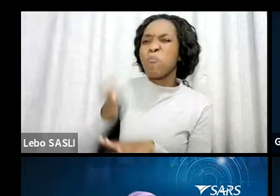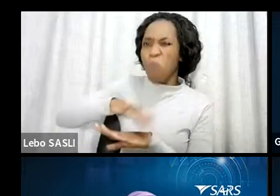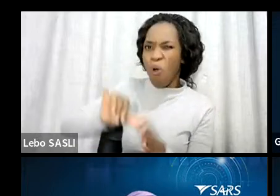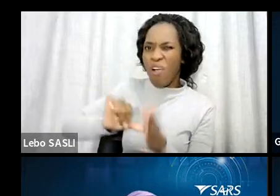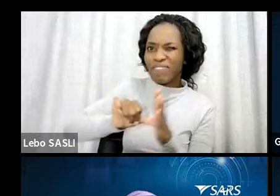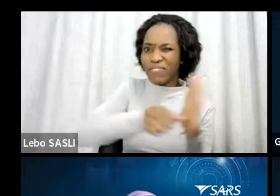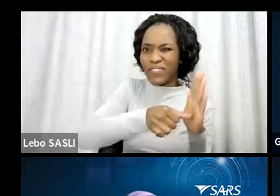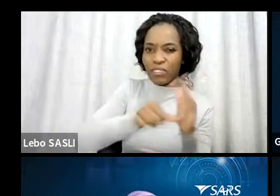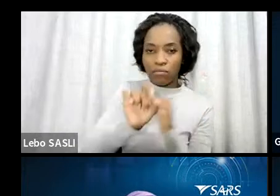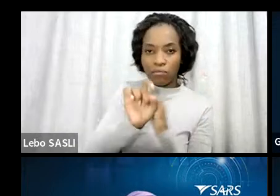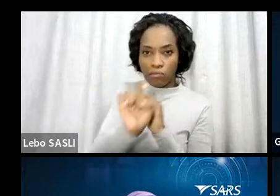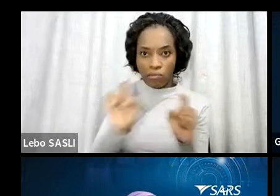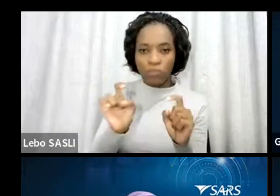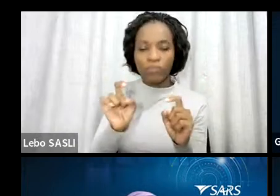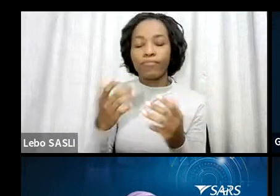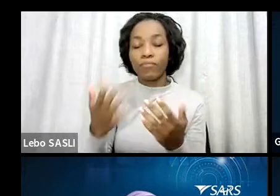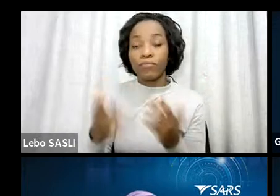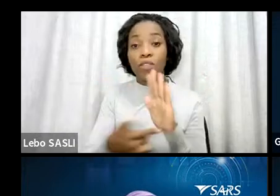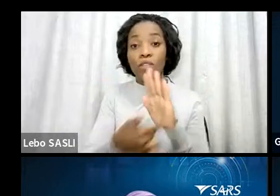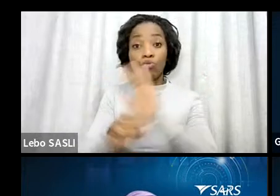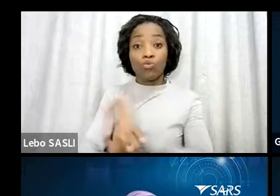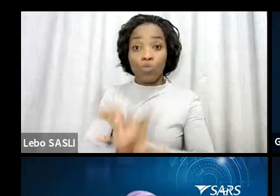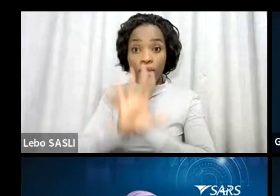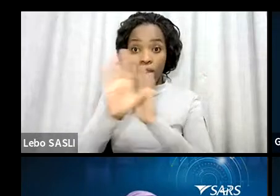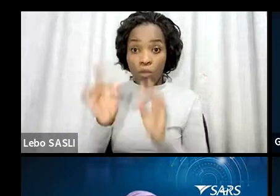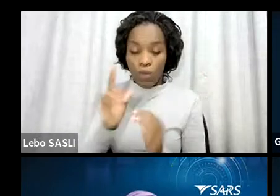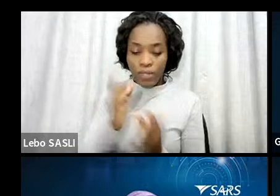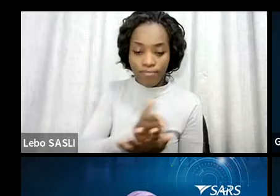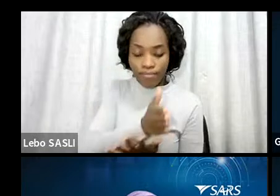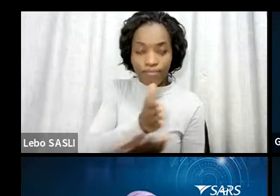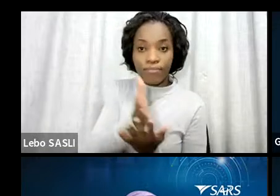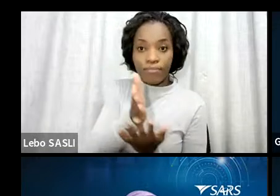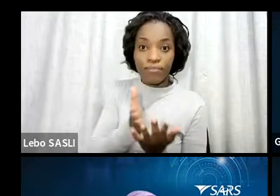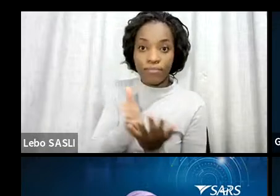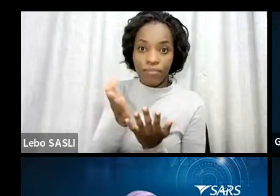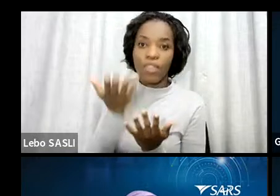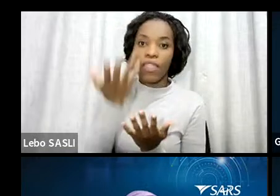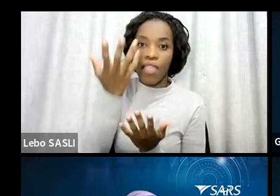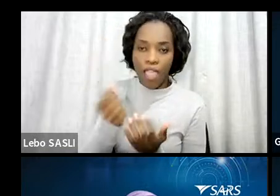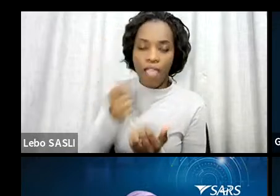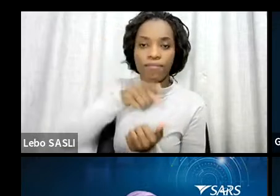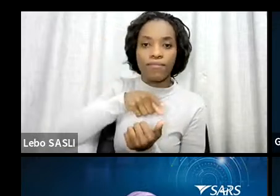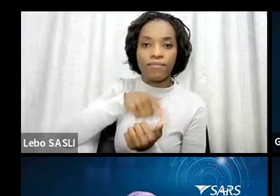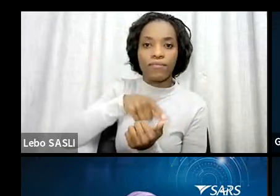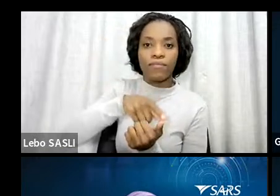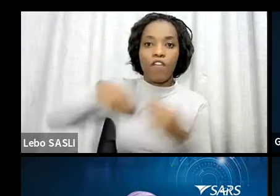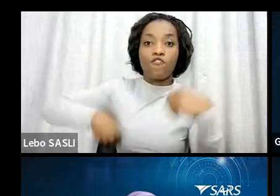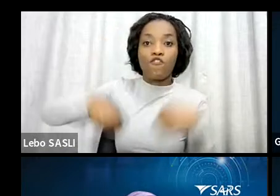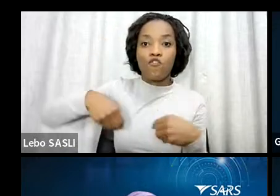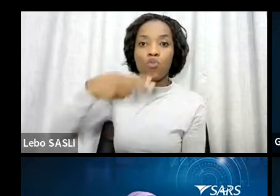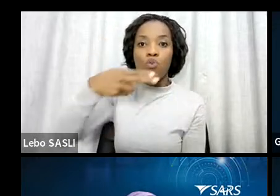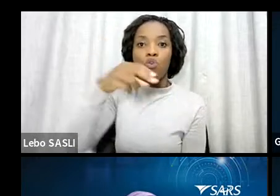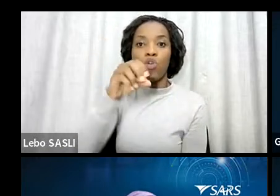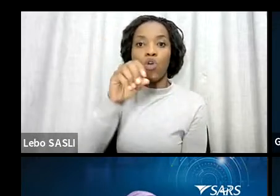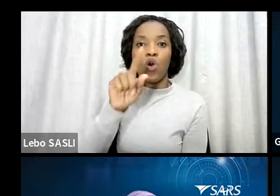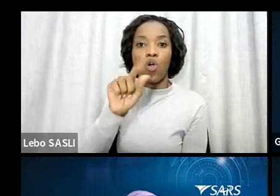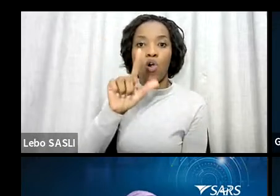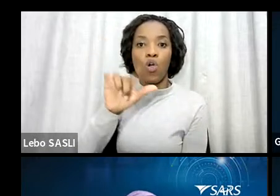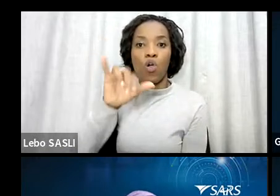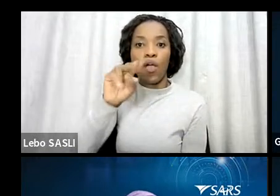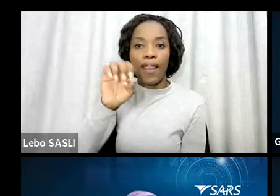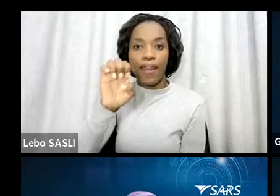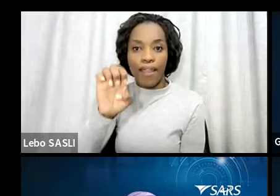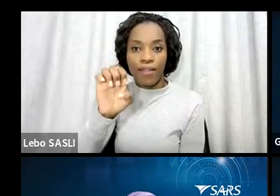indicate the fact that in terms of our channels, we do have the SARS fraud hotline, which is